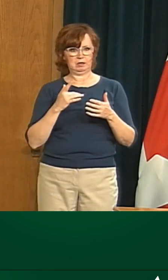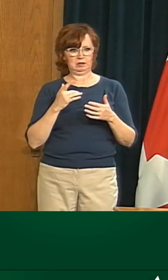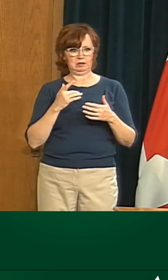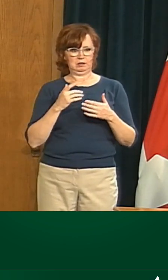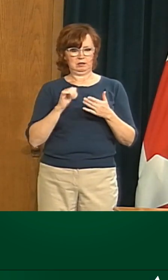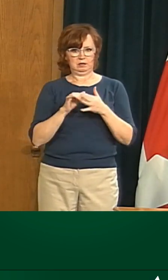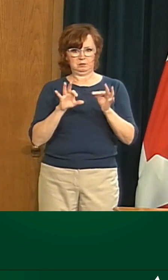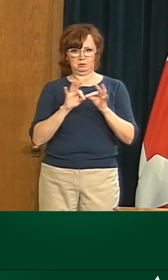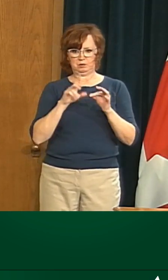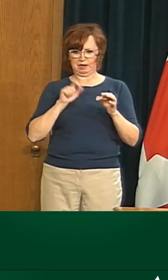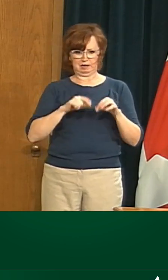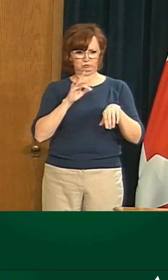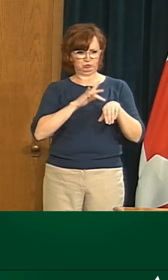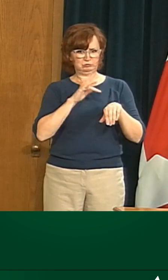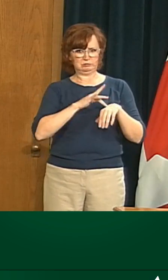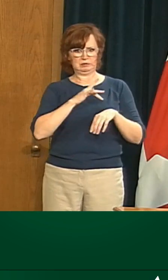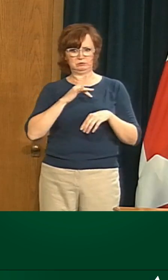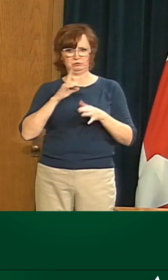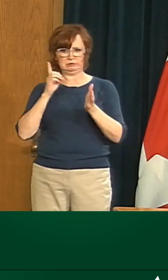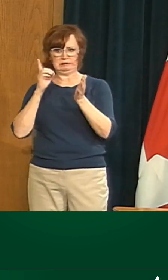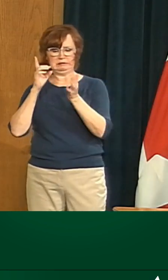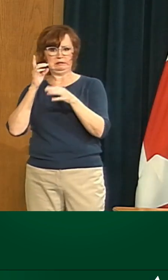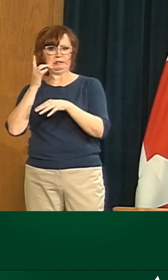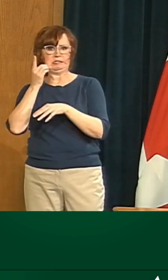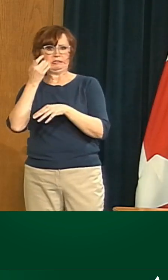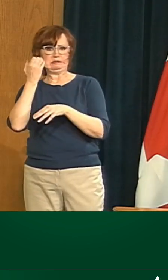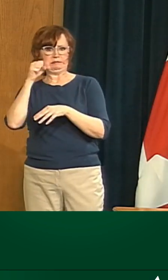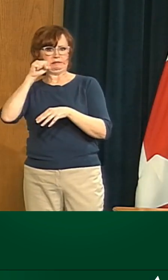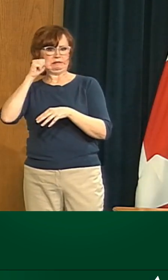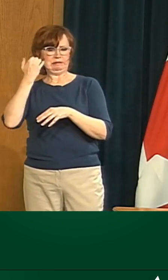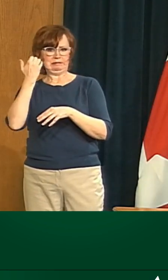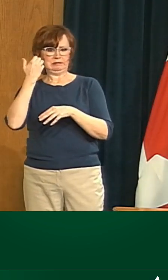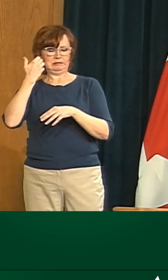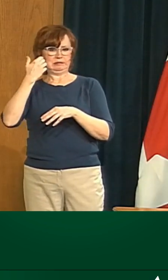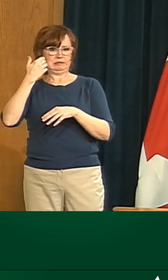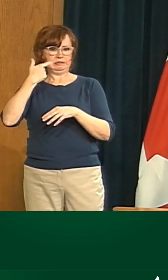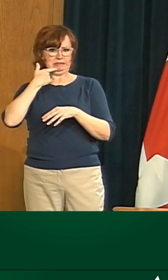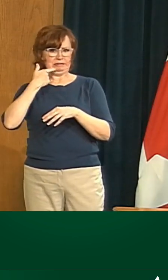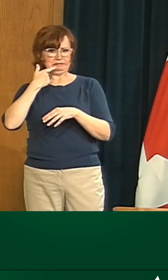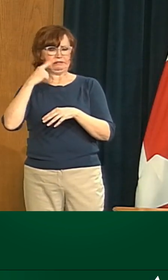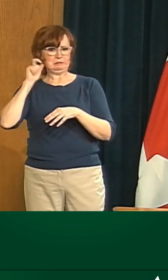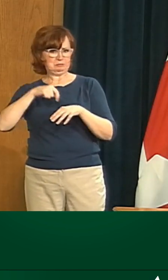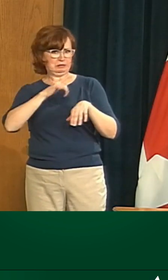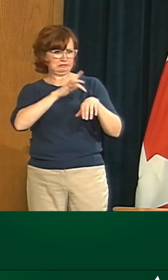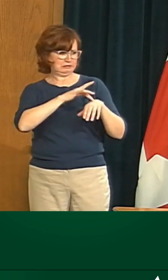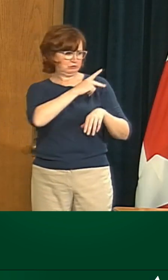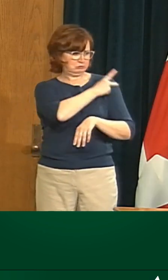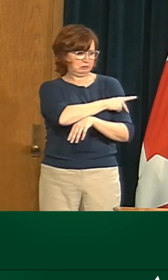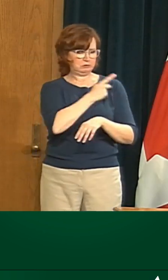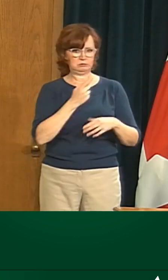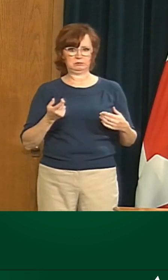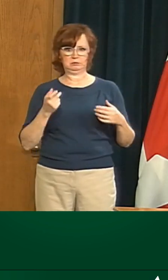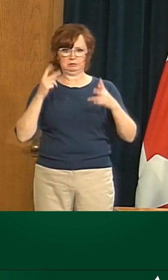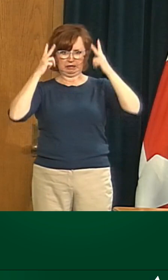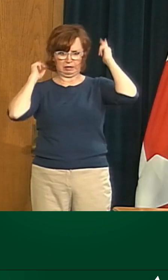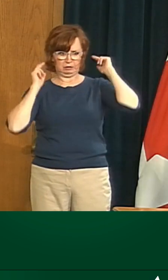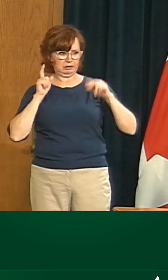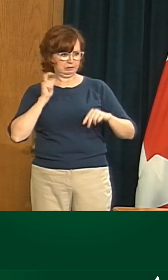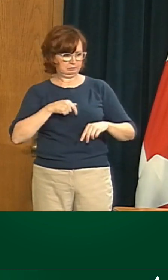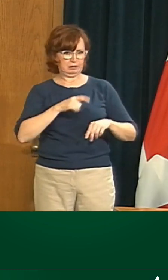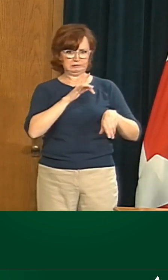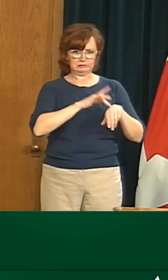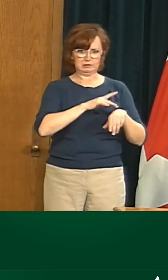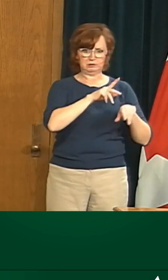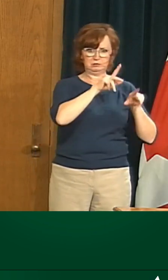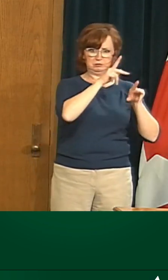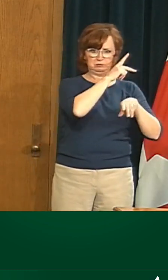this plan and not in the later? Well, listen, the entire plan, including the phase 1, the personal services, has been worked